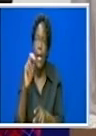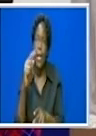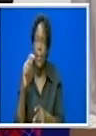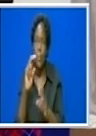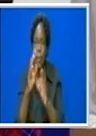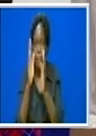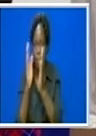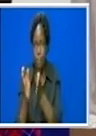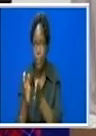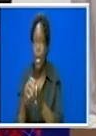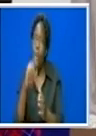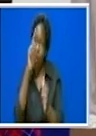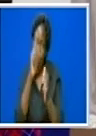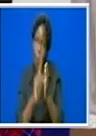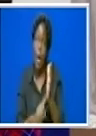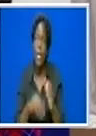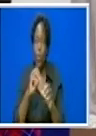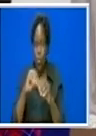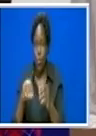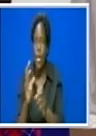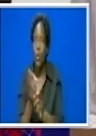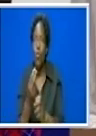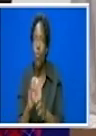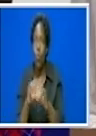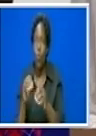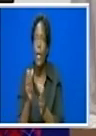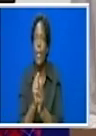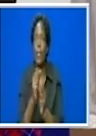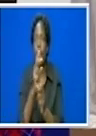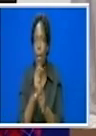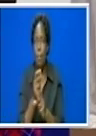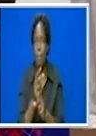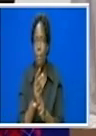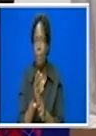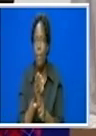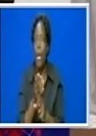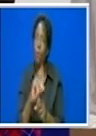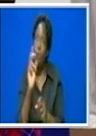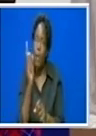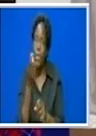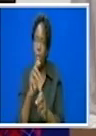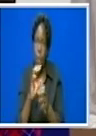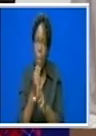do? What do we do with them? First, we make what we call a sketch.